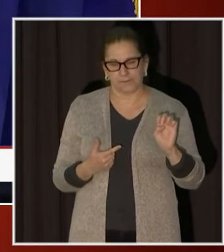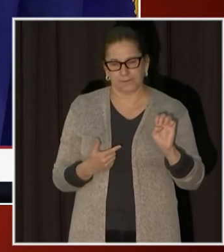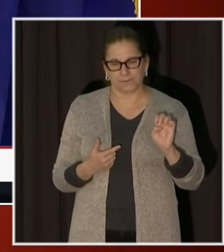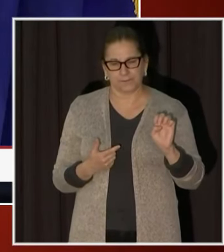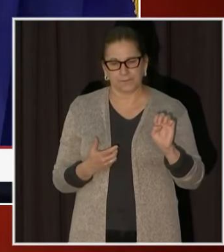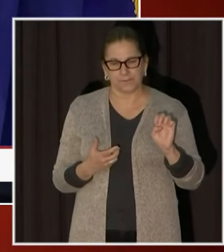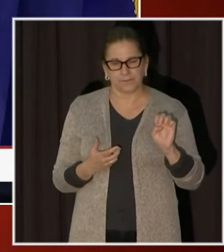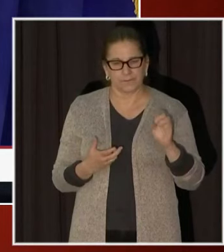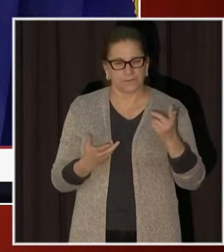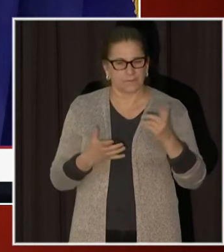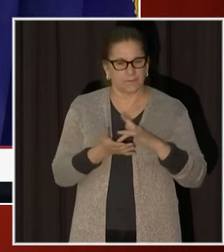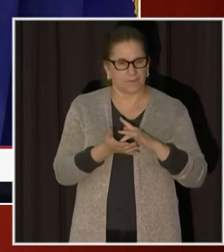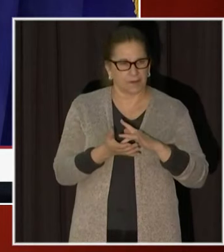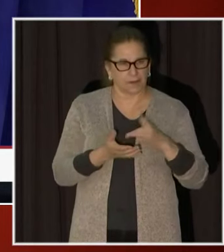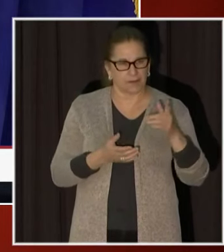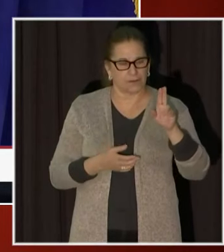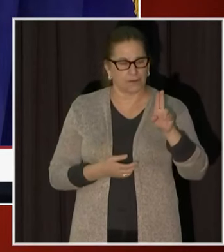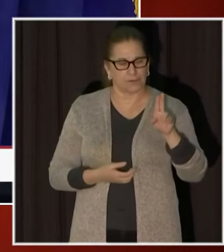the